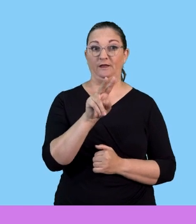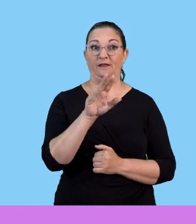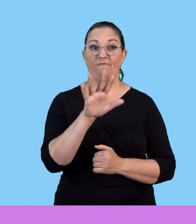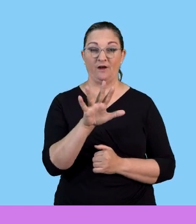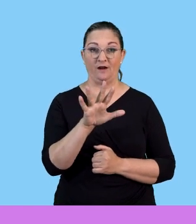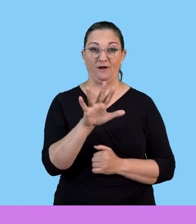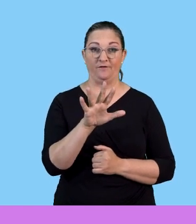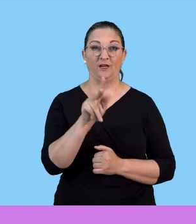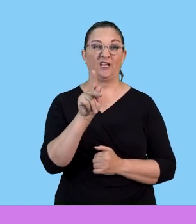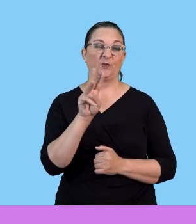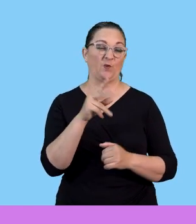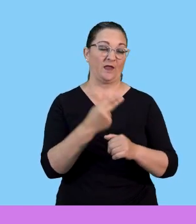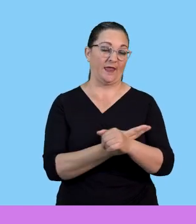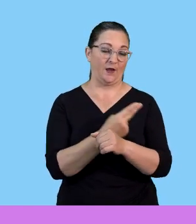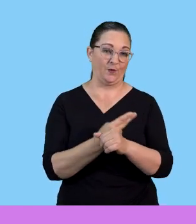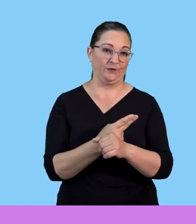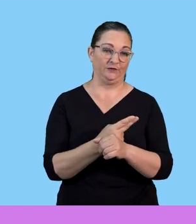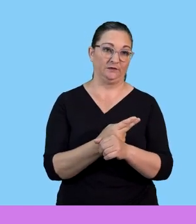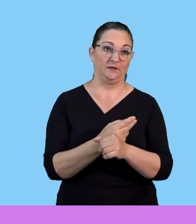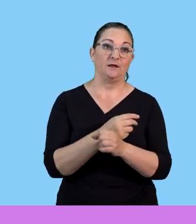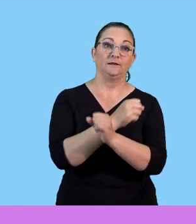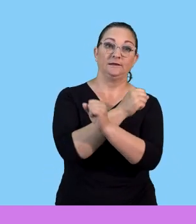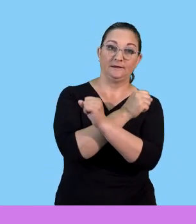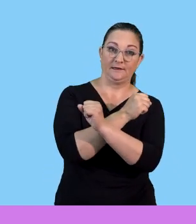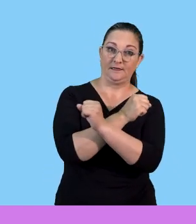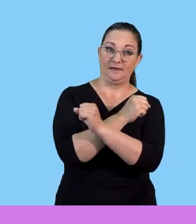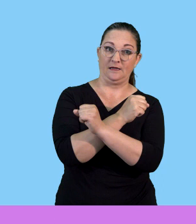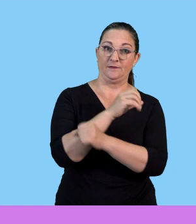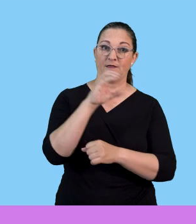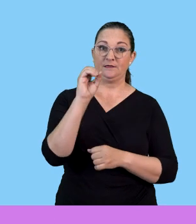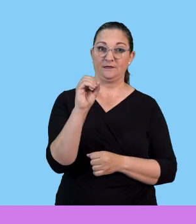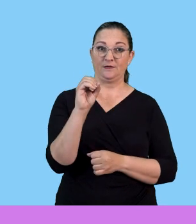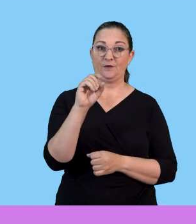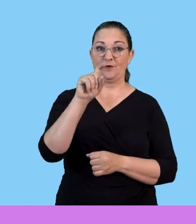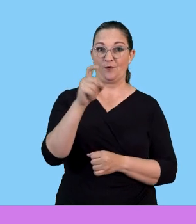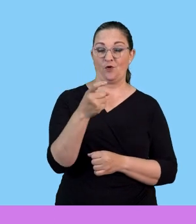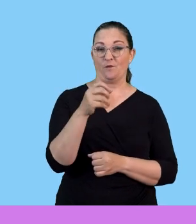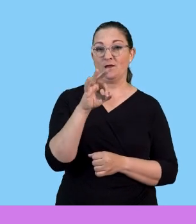125 kilowatt hours times